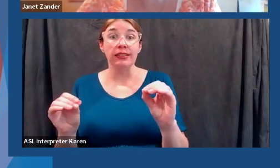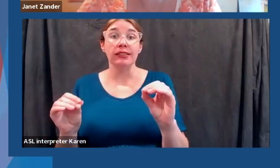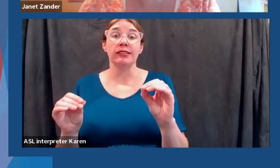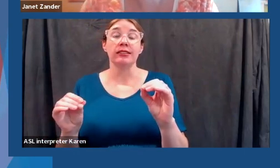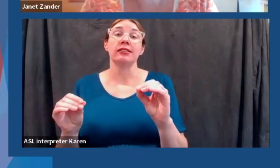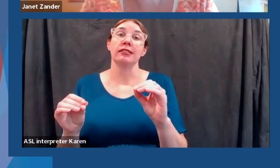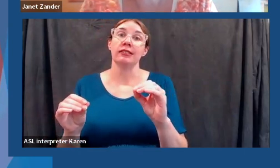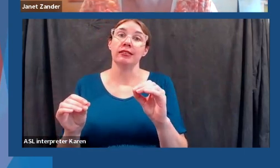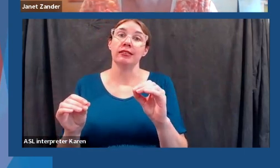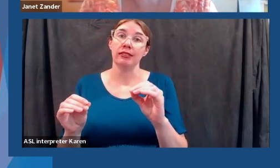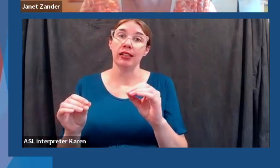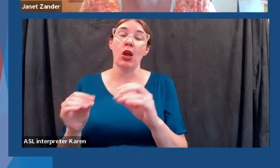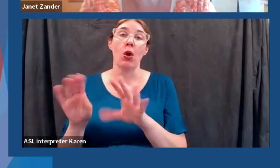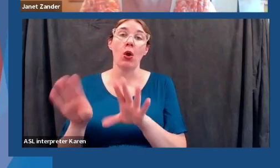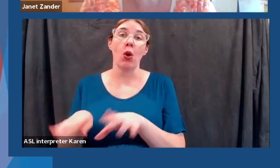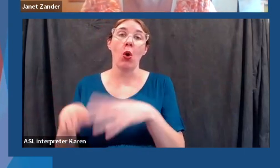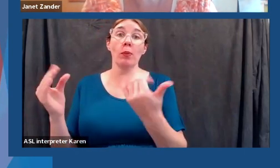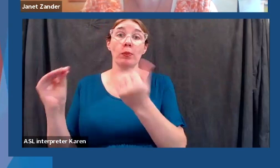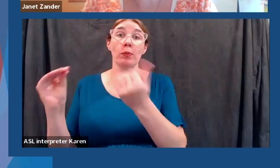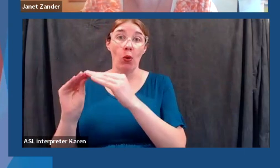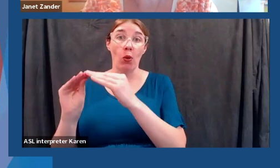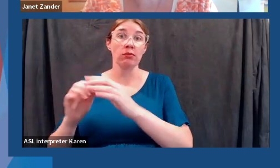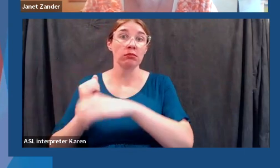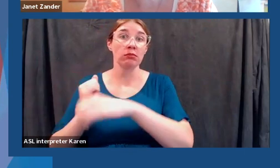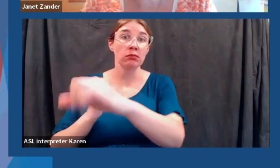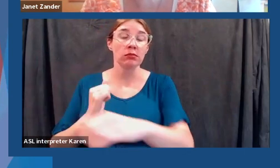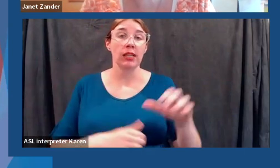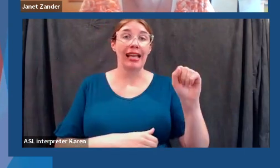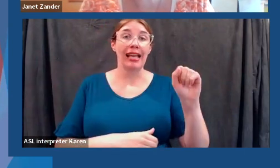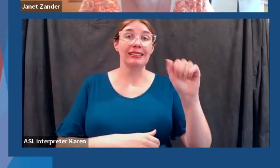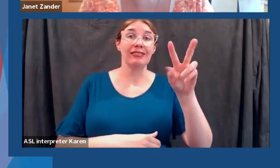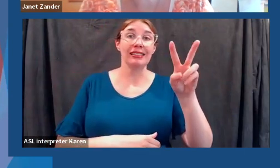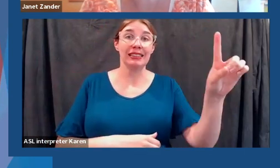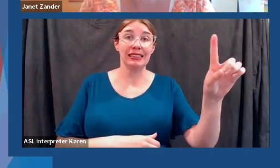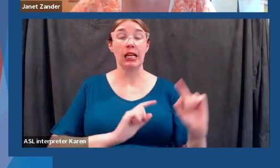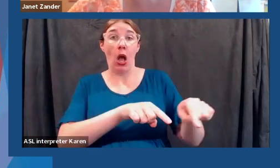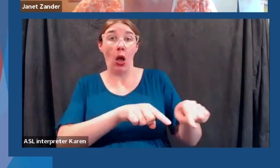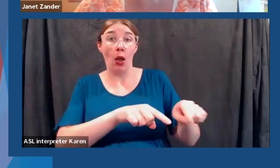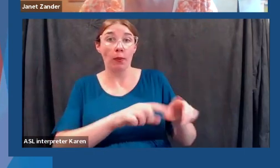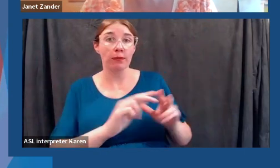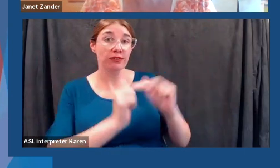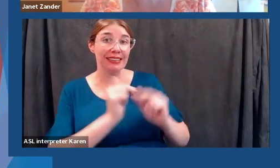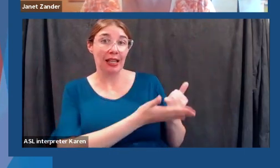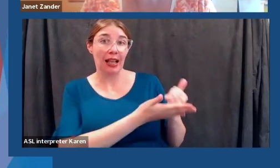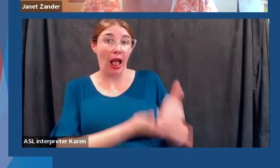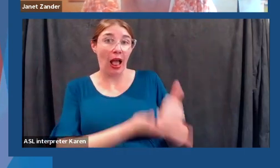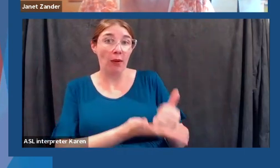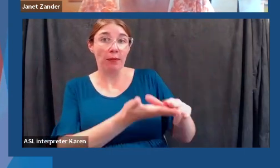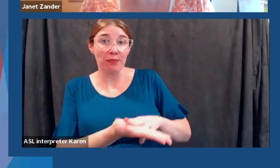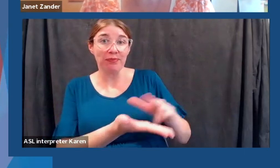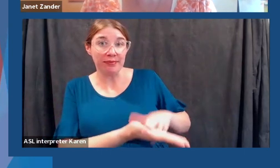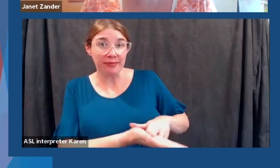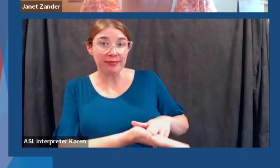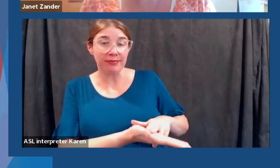window of time that special voting deputies are coming out to facilities to assist the voters. And in fact, there's only an overlap of